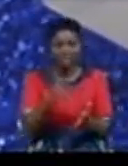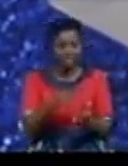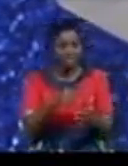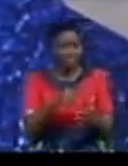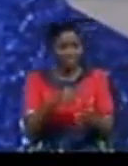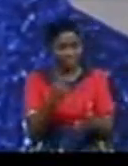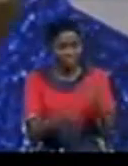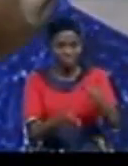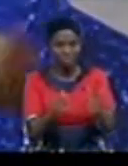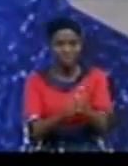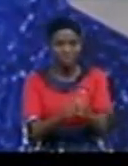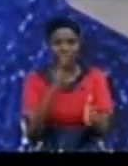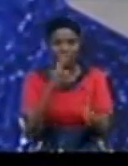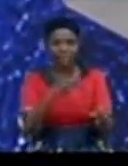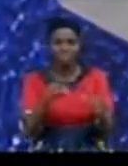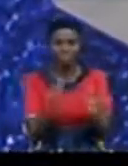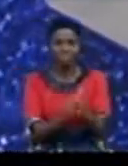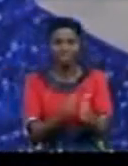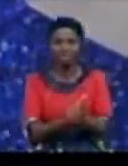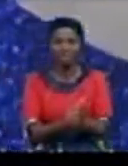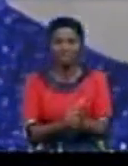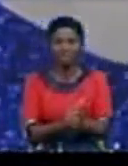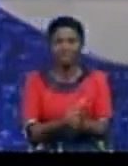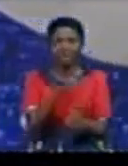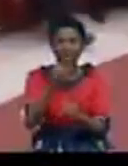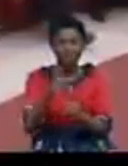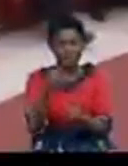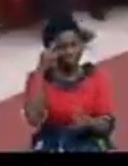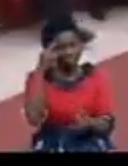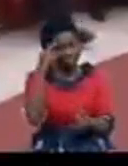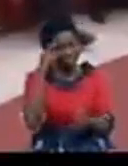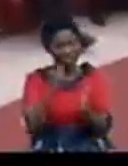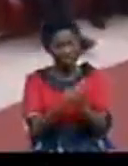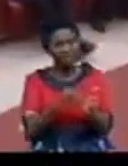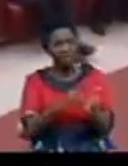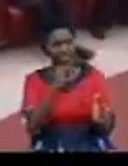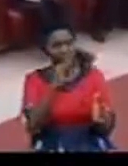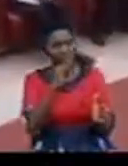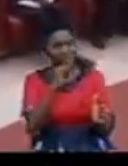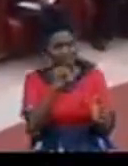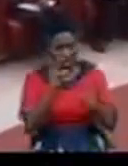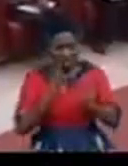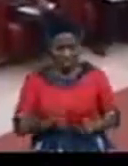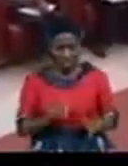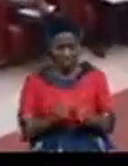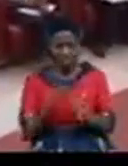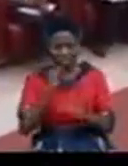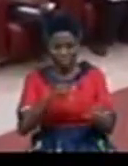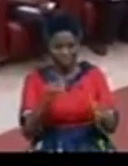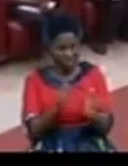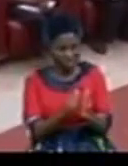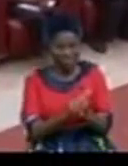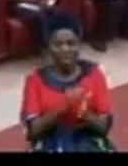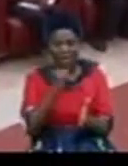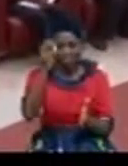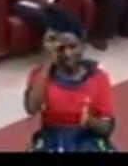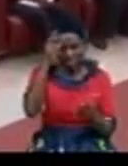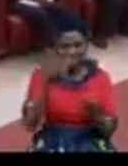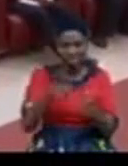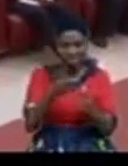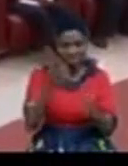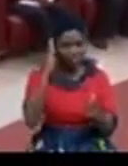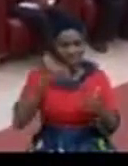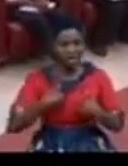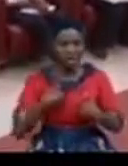being, it's not Satan, you'll have the victory all through your life. You'll be more than a conqueror in